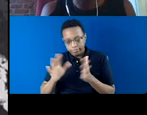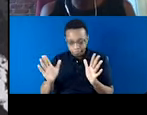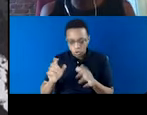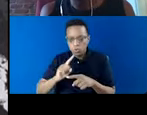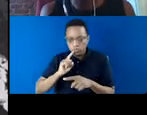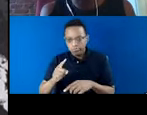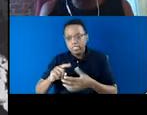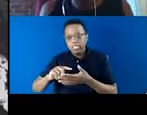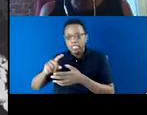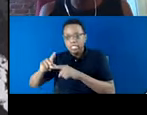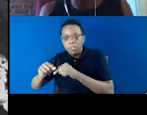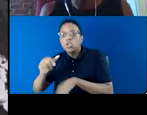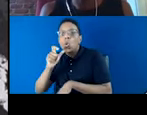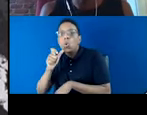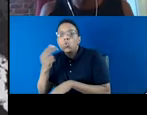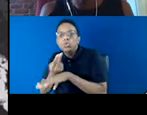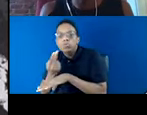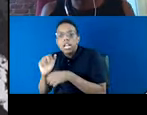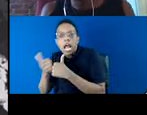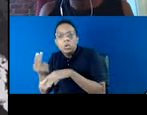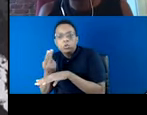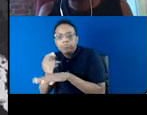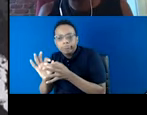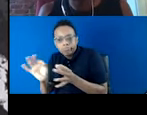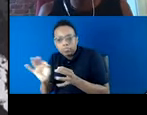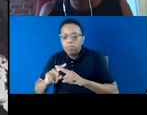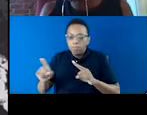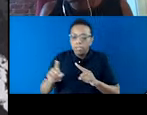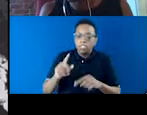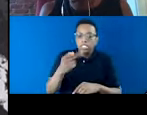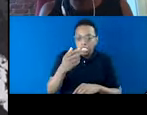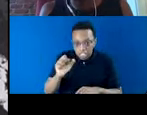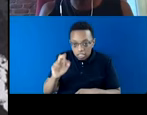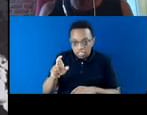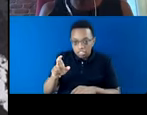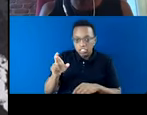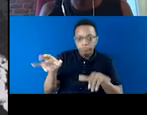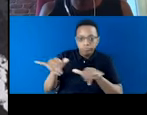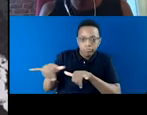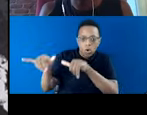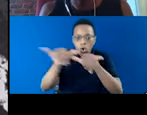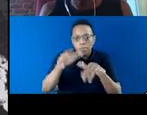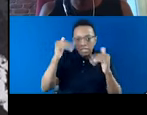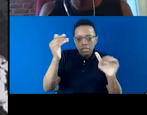and empire would be involved in the gender norms and expectations changing across time.